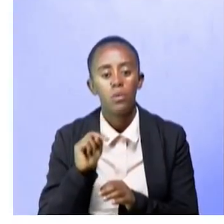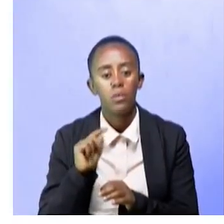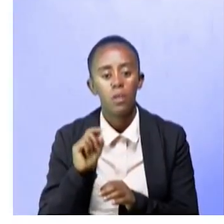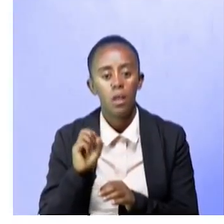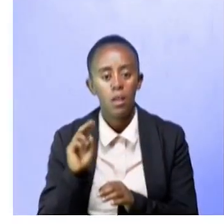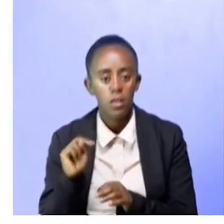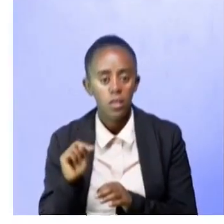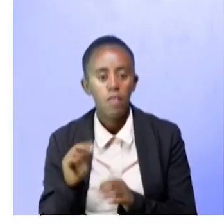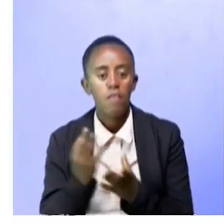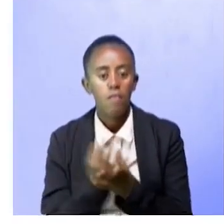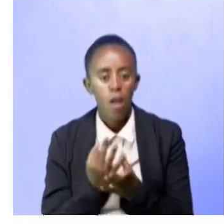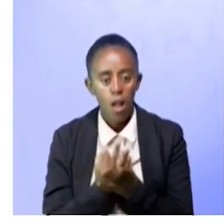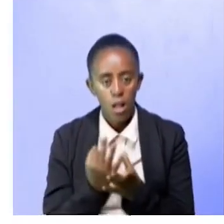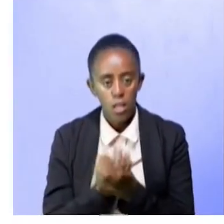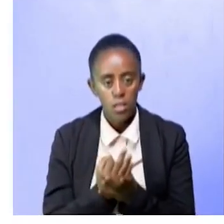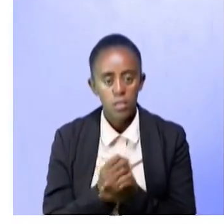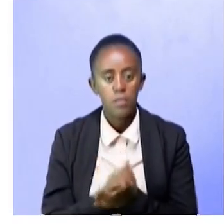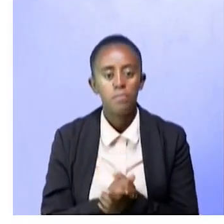Files